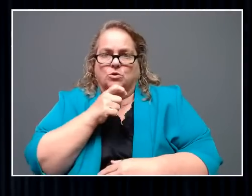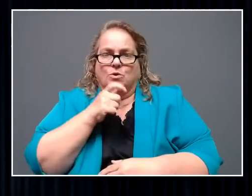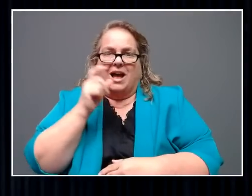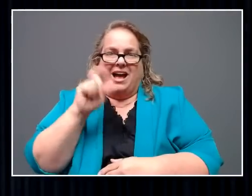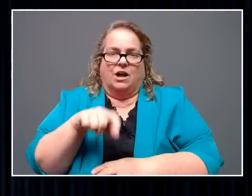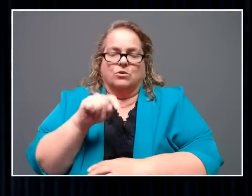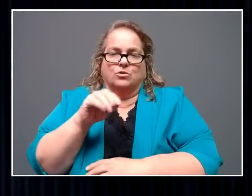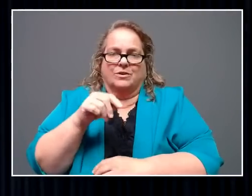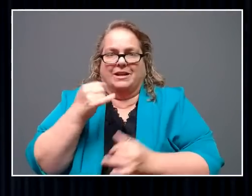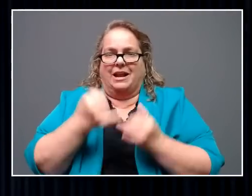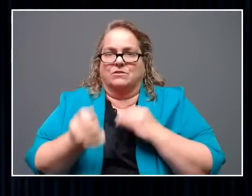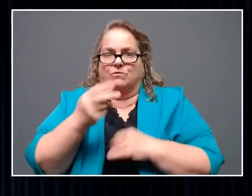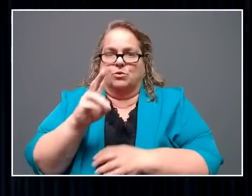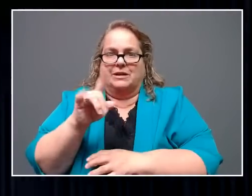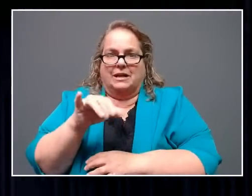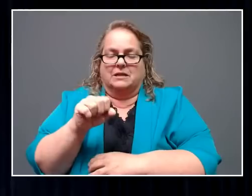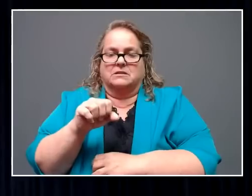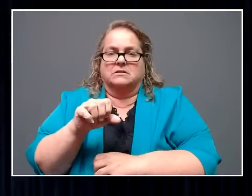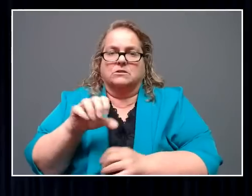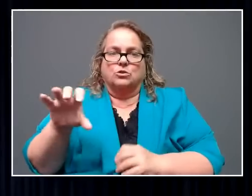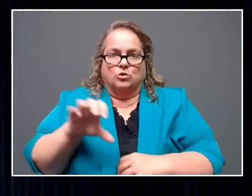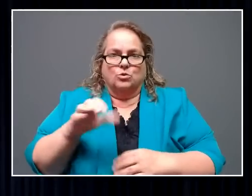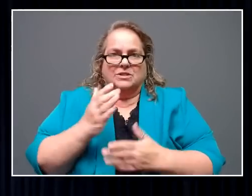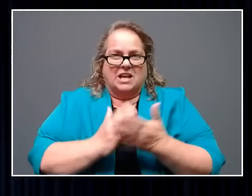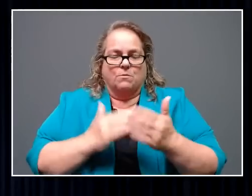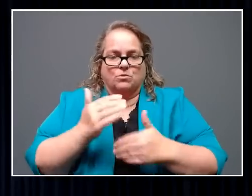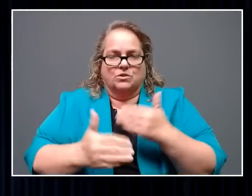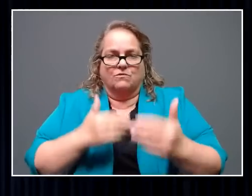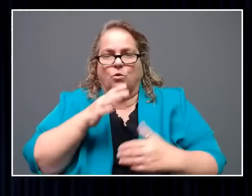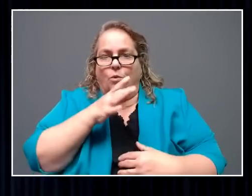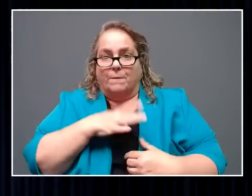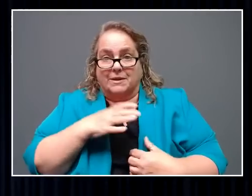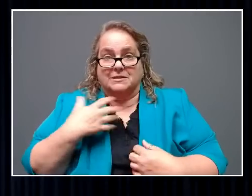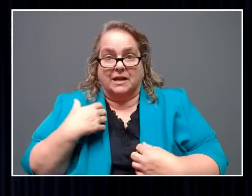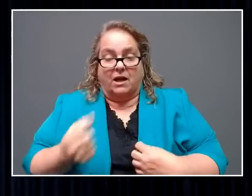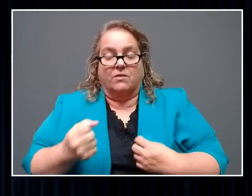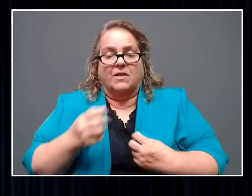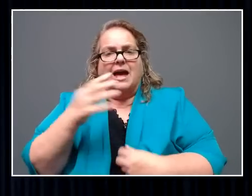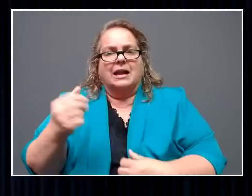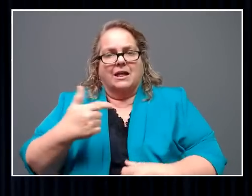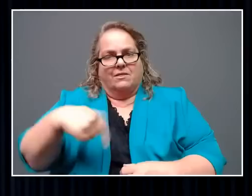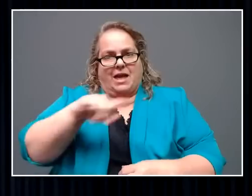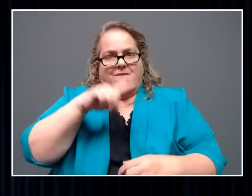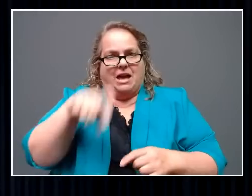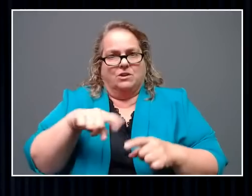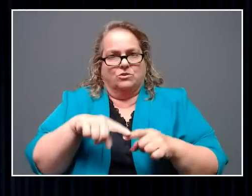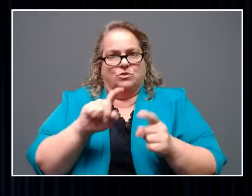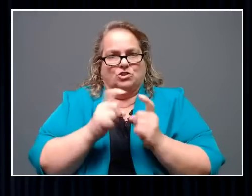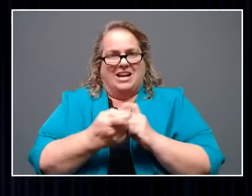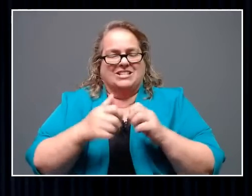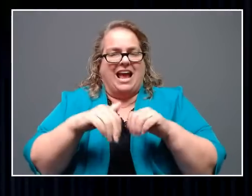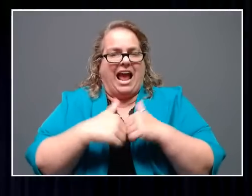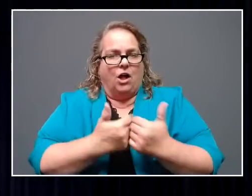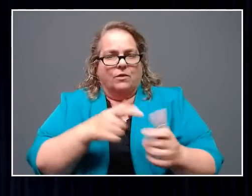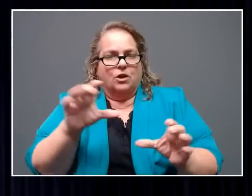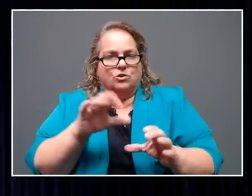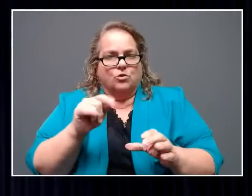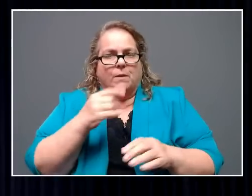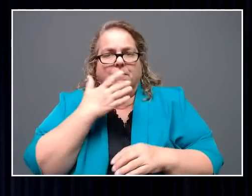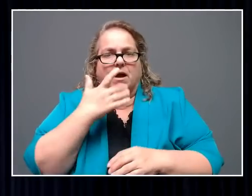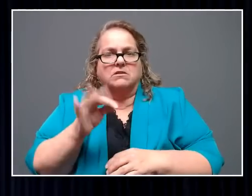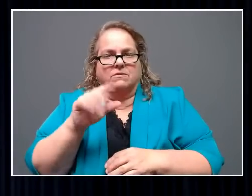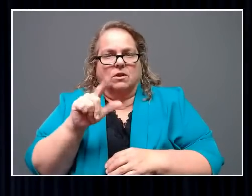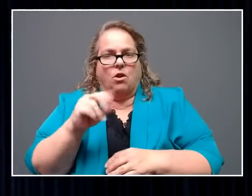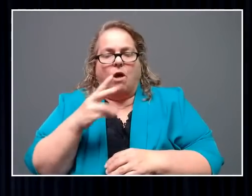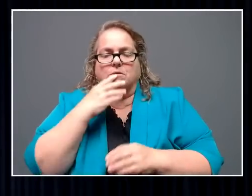last few days, perform procedures for women's health. And they've had to change how they do it because of the law, meaning more than one doctor had to